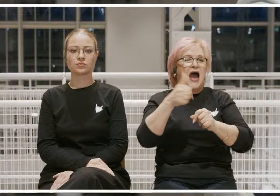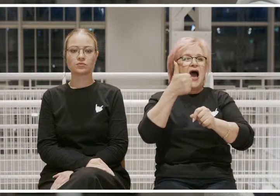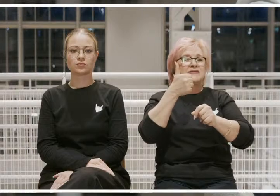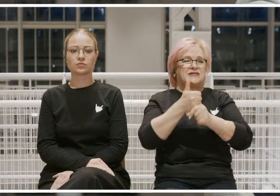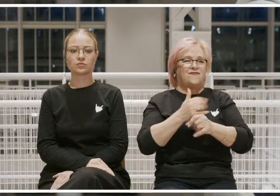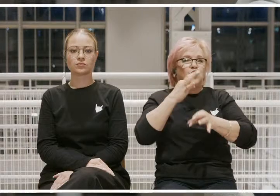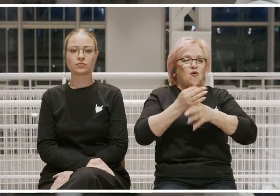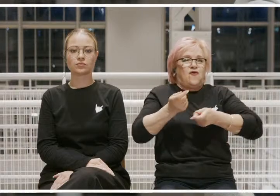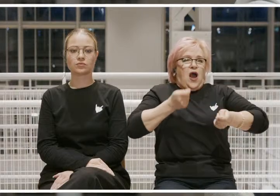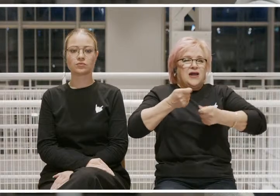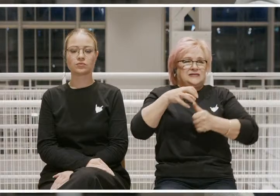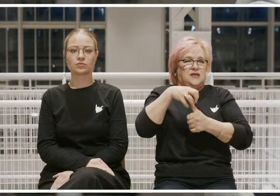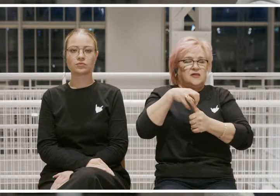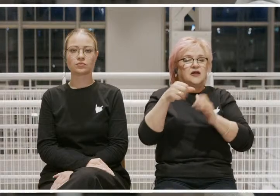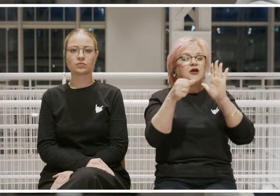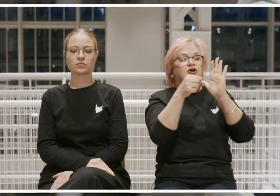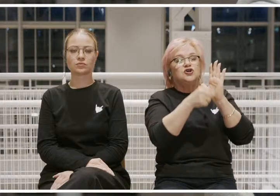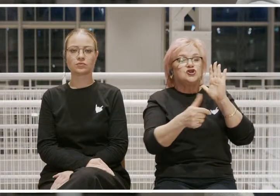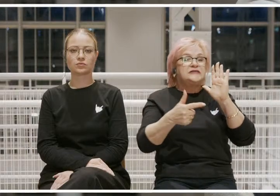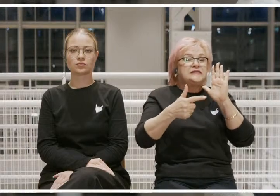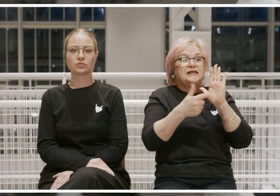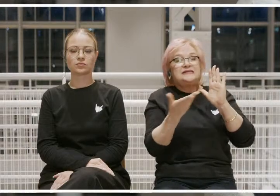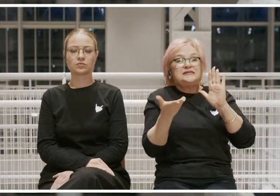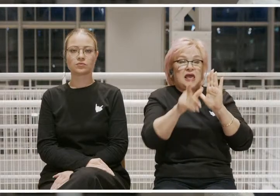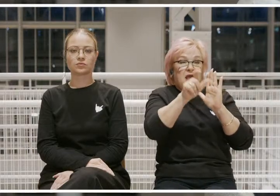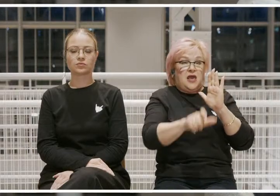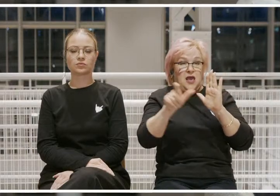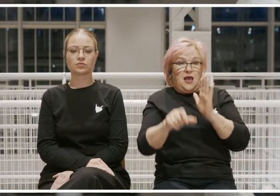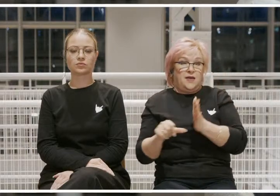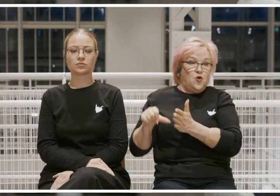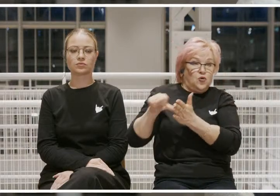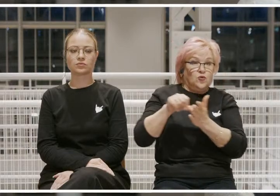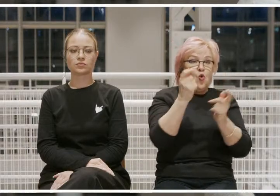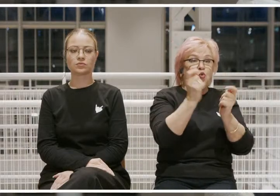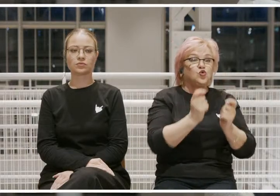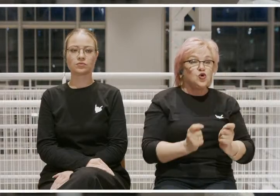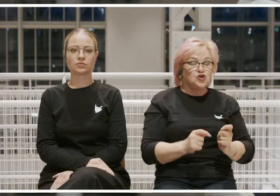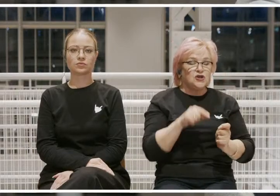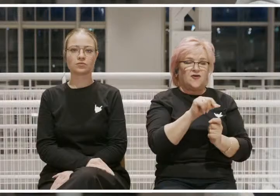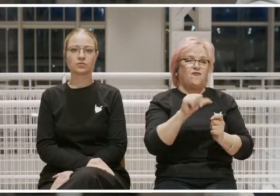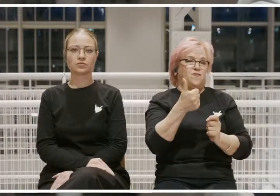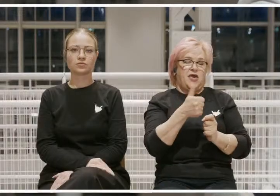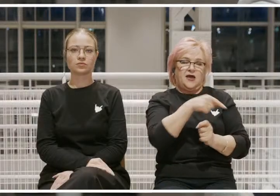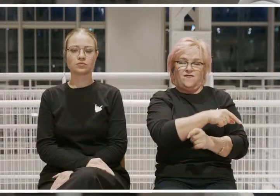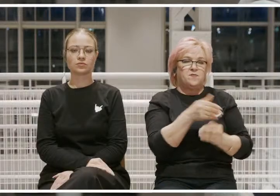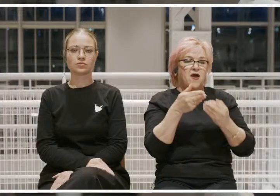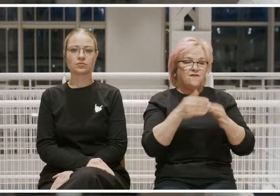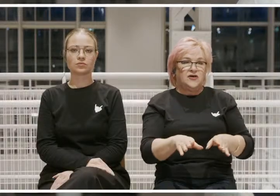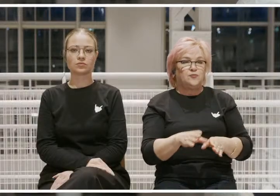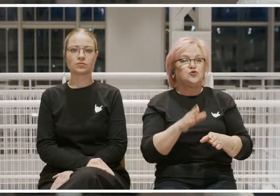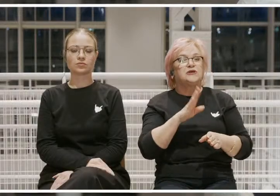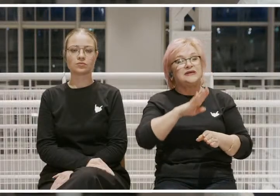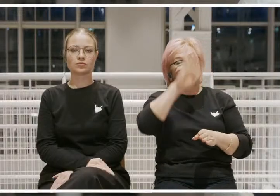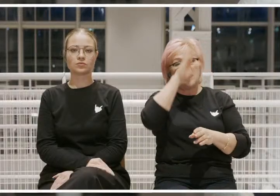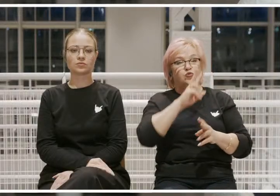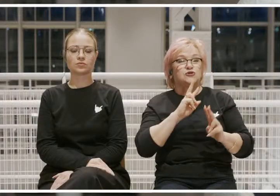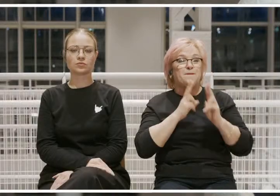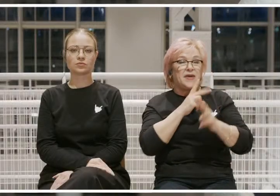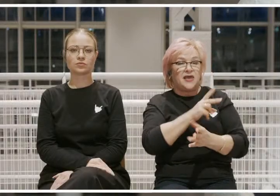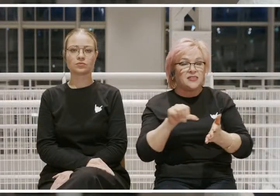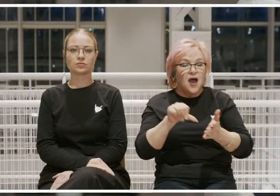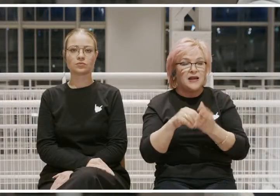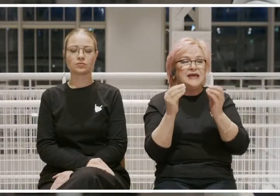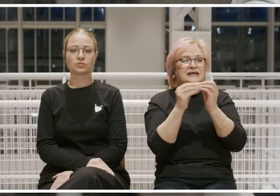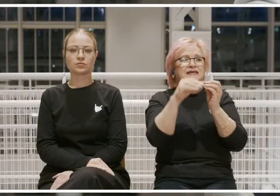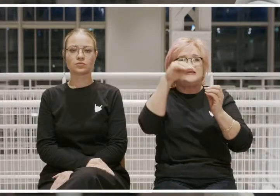participation of 67 artists and attracted 10,000 visitors. And the